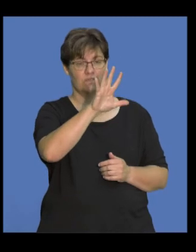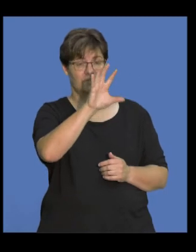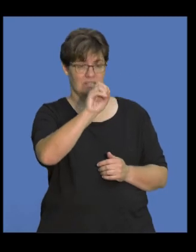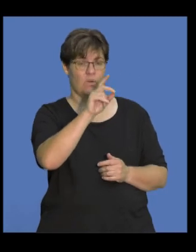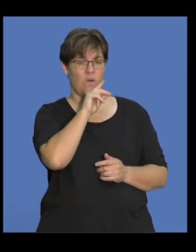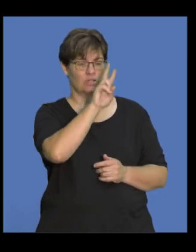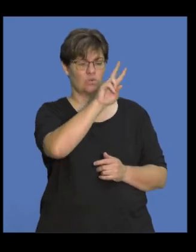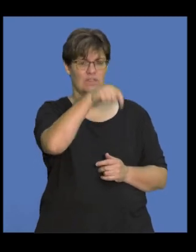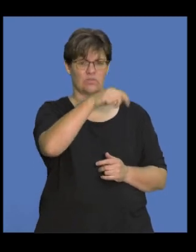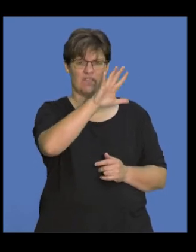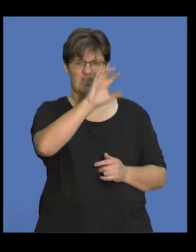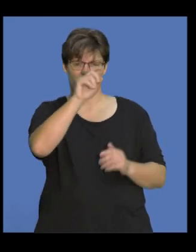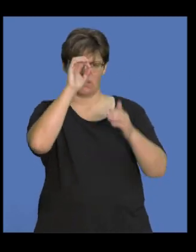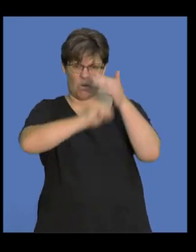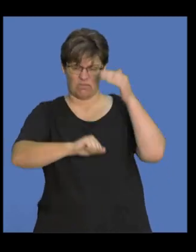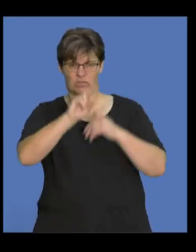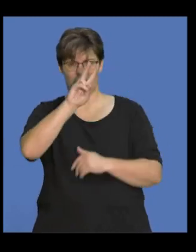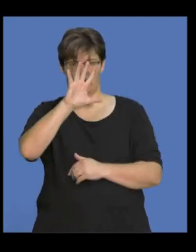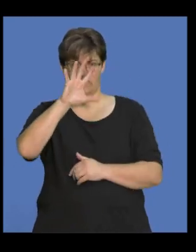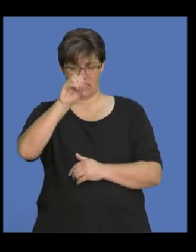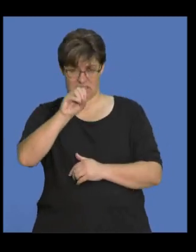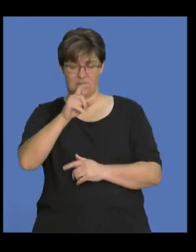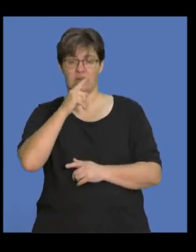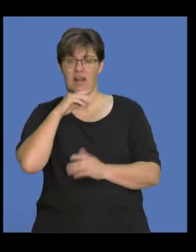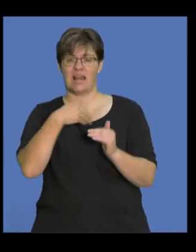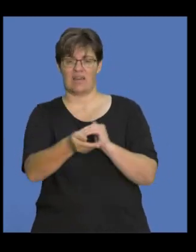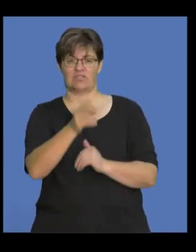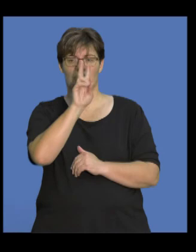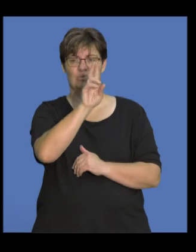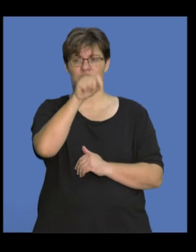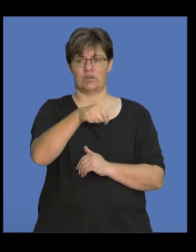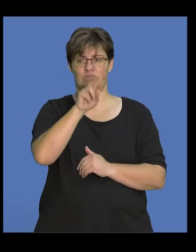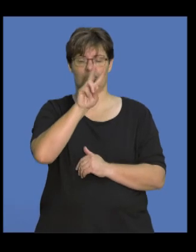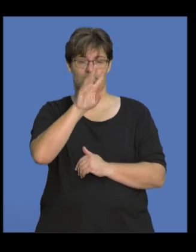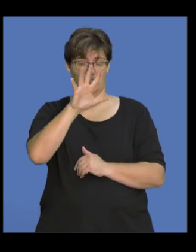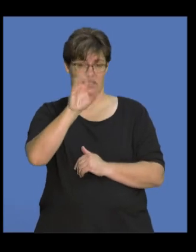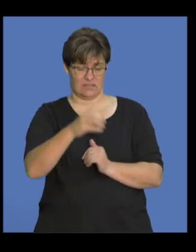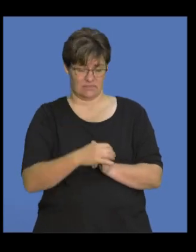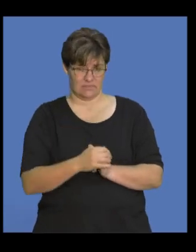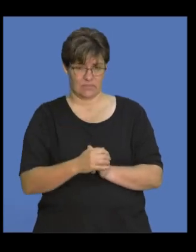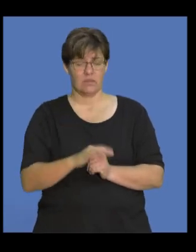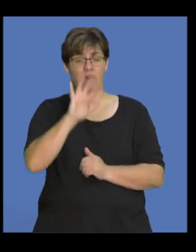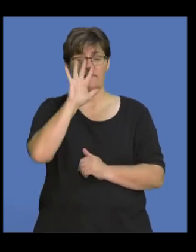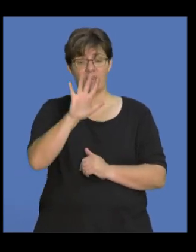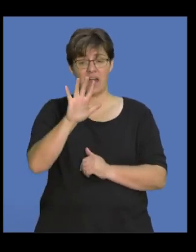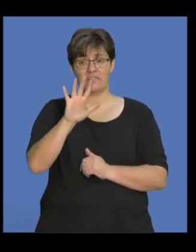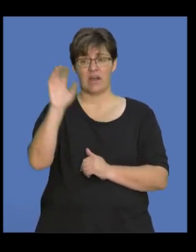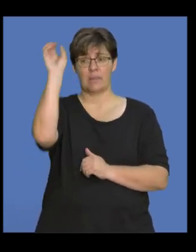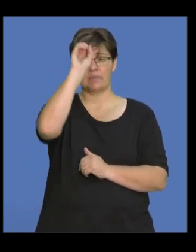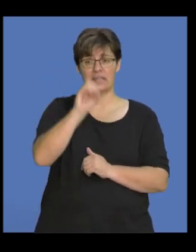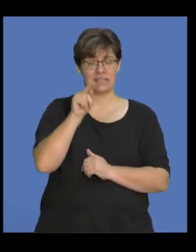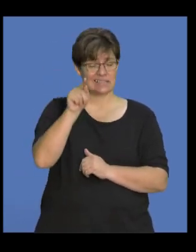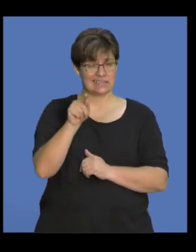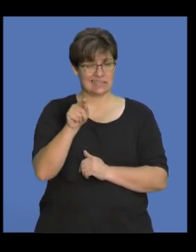2,250 that Sipho still needs to pay. But now I want to find what is the 5% of this